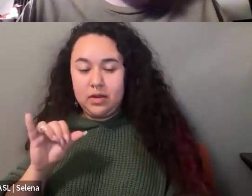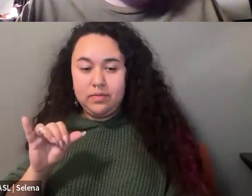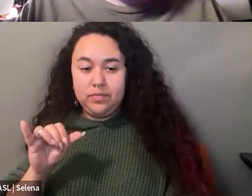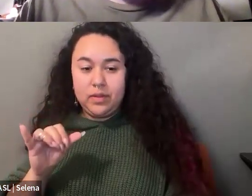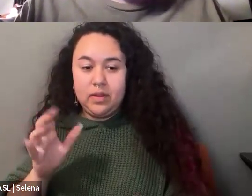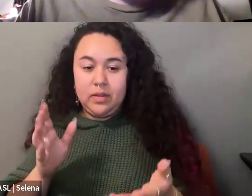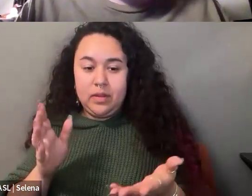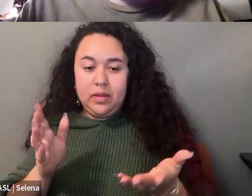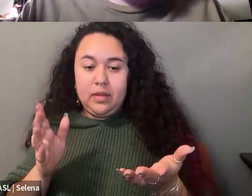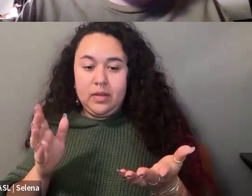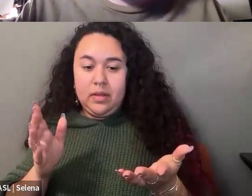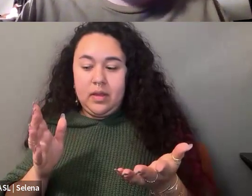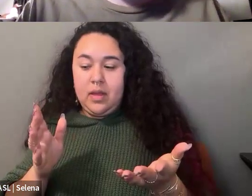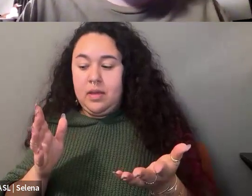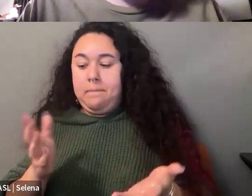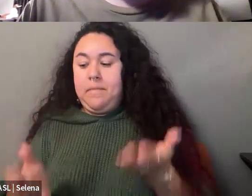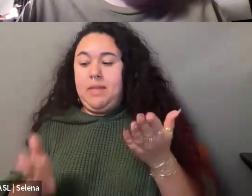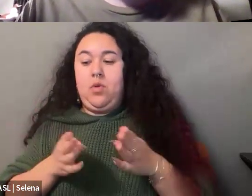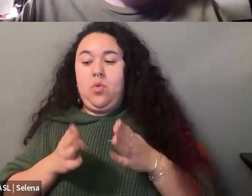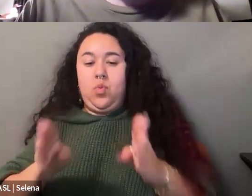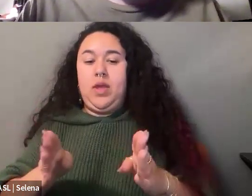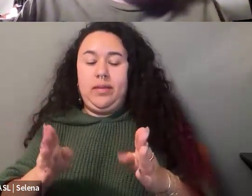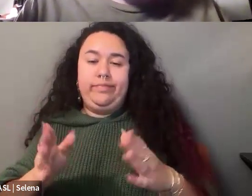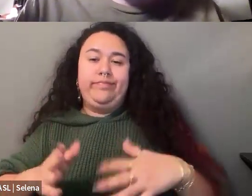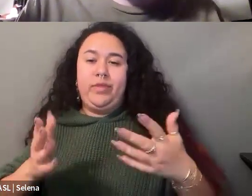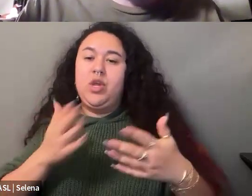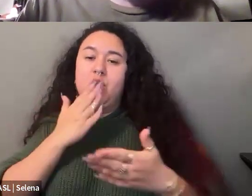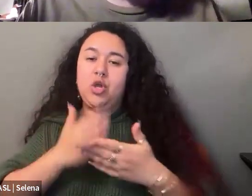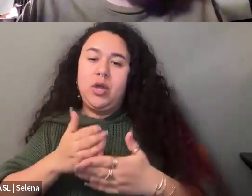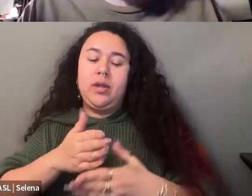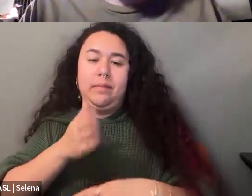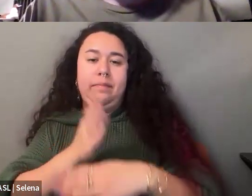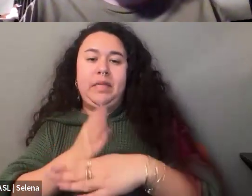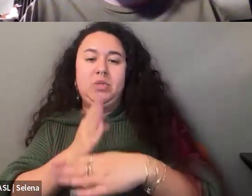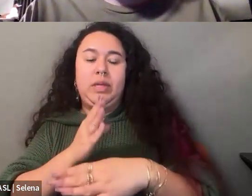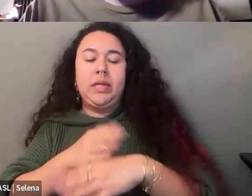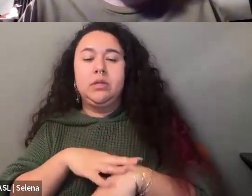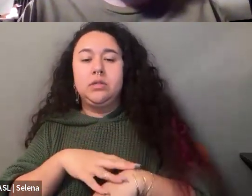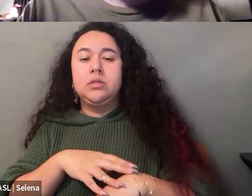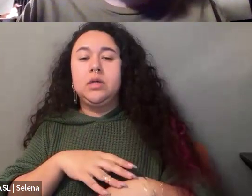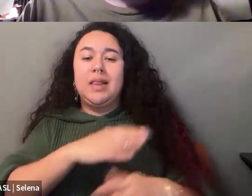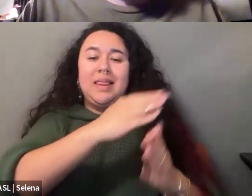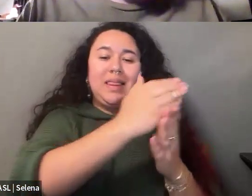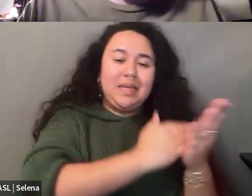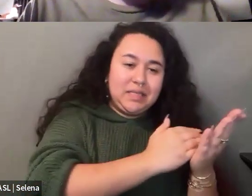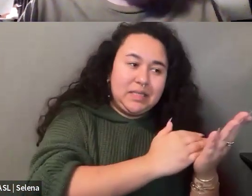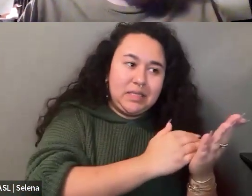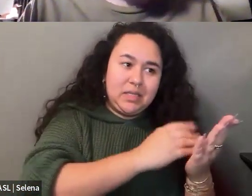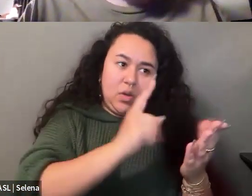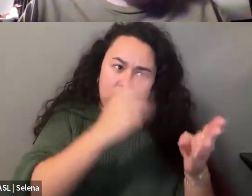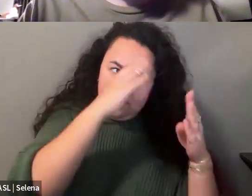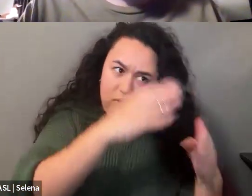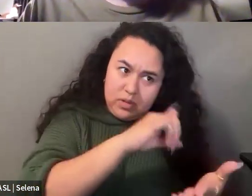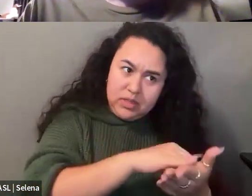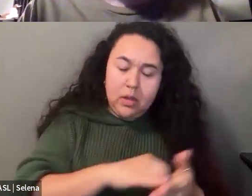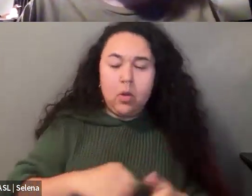it's maybe a way that, like, a compromise between doing the listing and doing mindful birding. Maybe we can do a